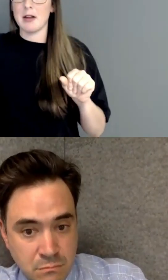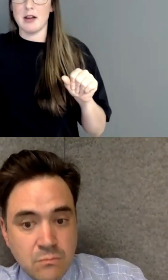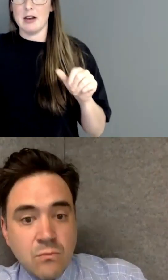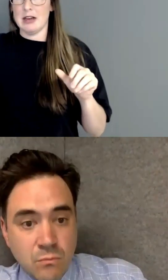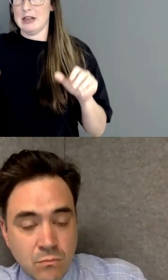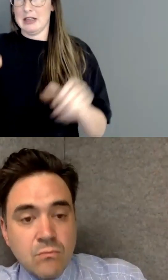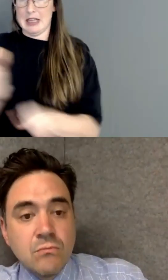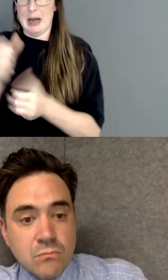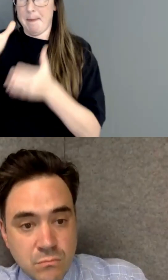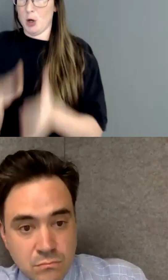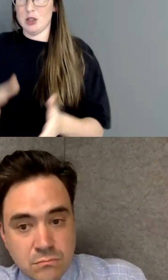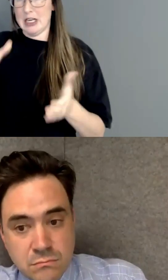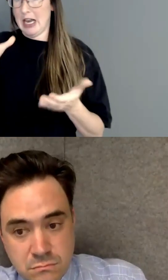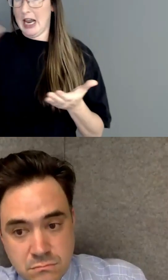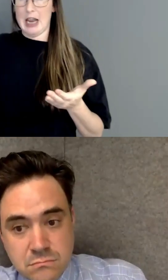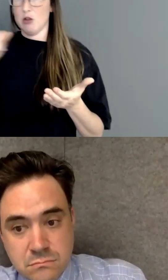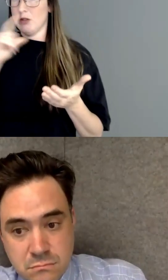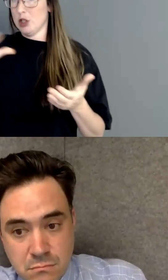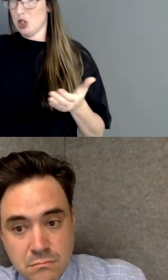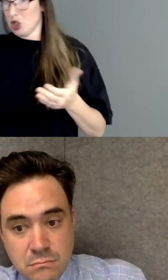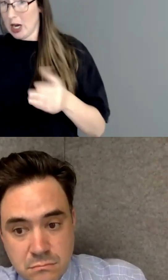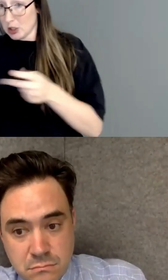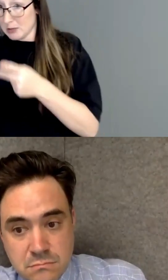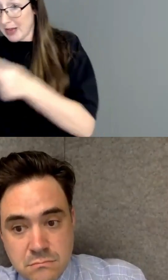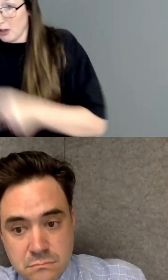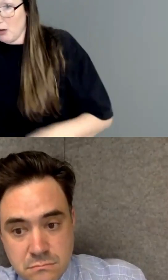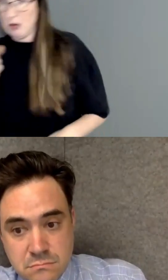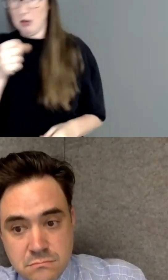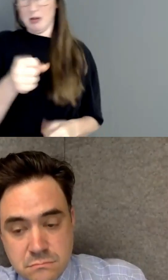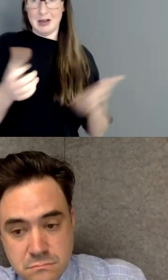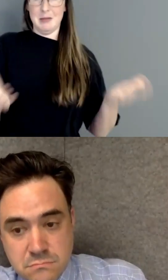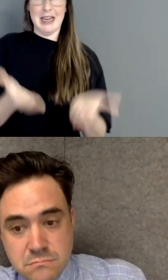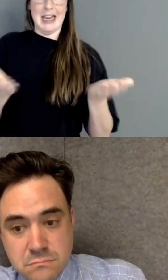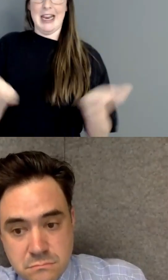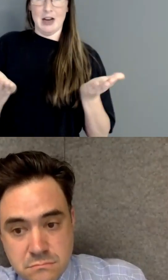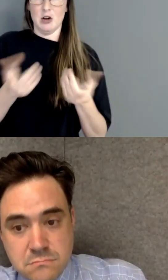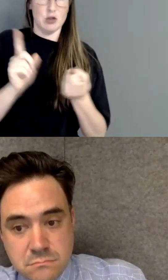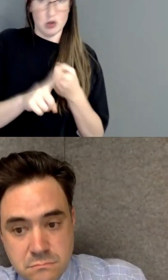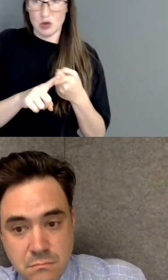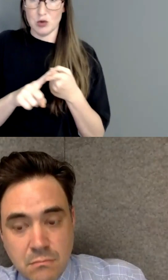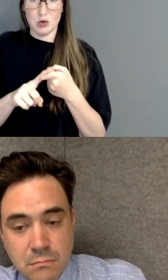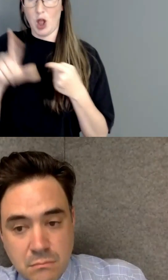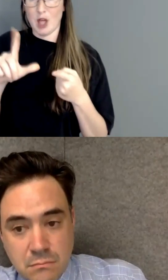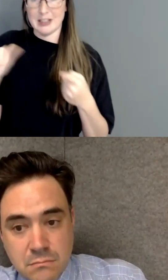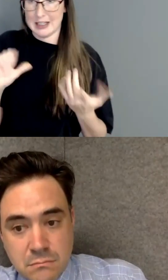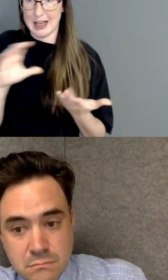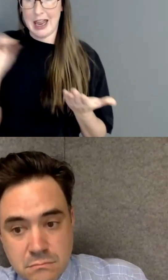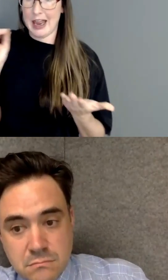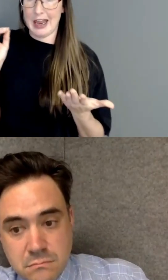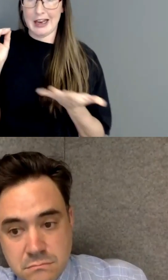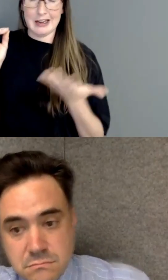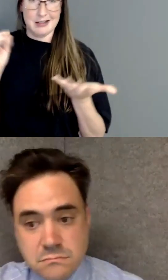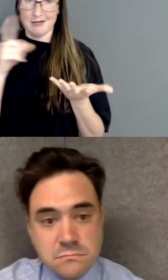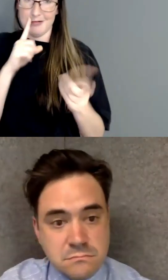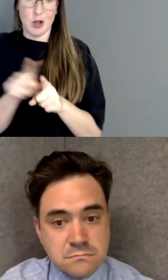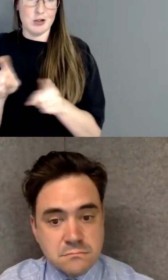and pluck them out of Josh's space and bring them here into Los Angeles, and